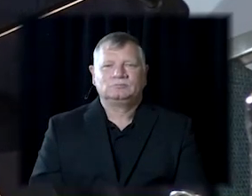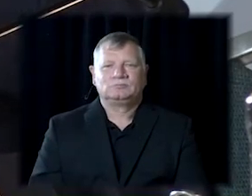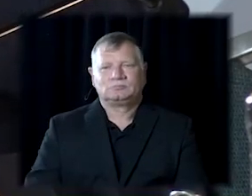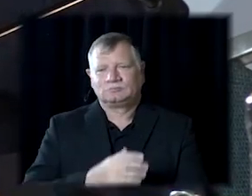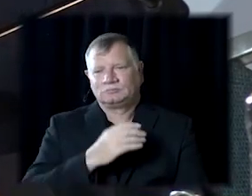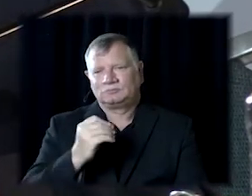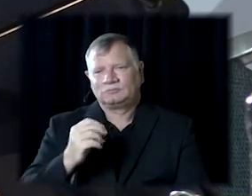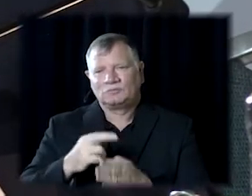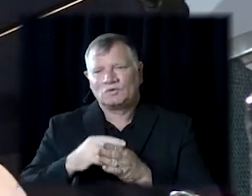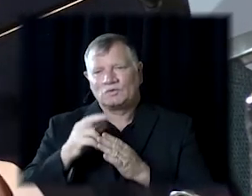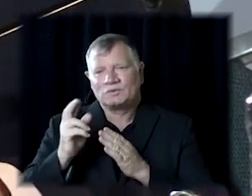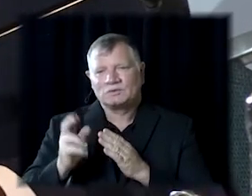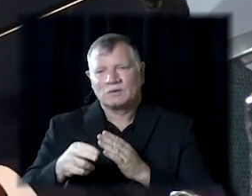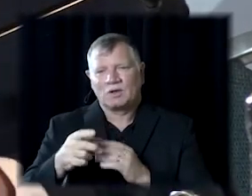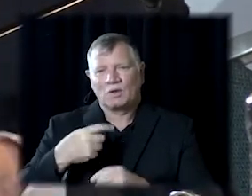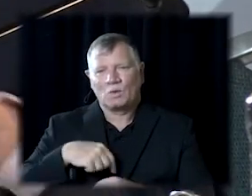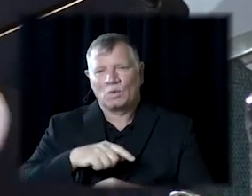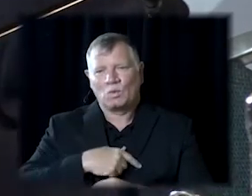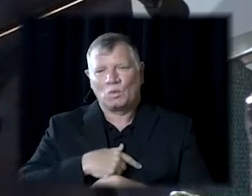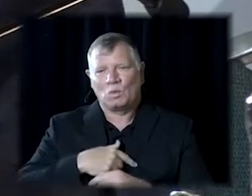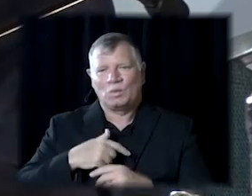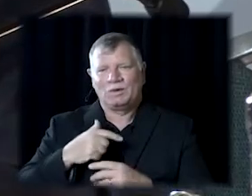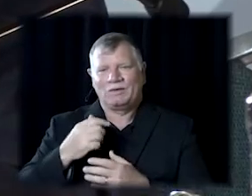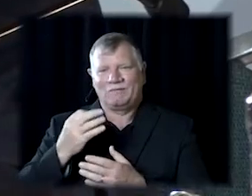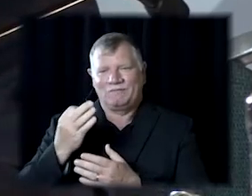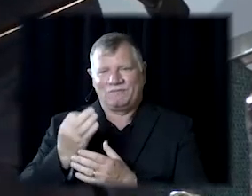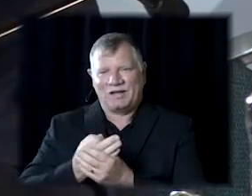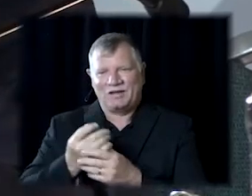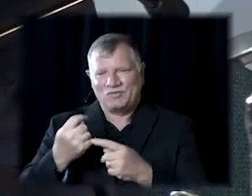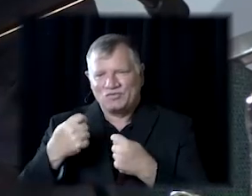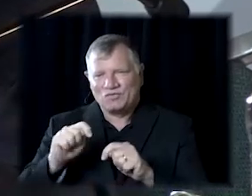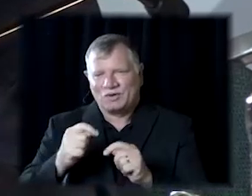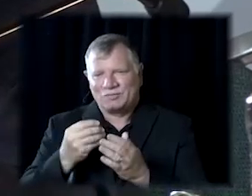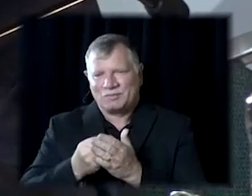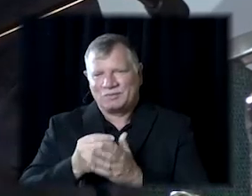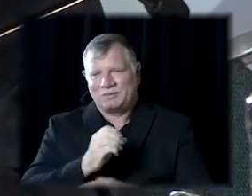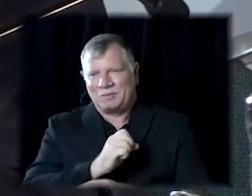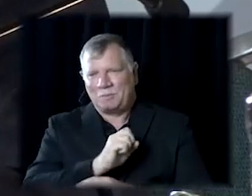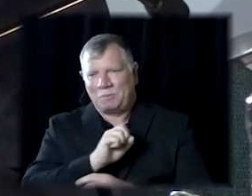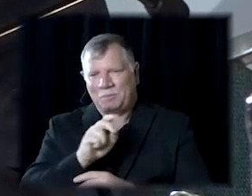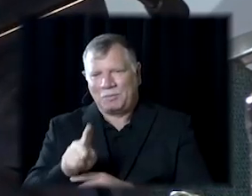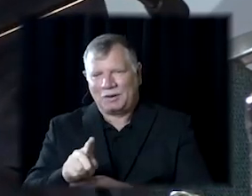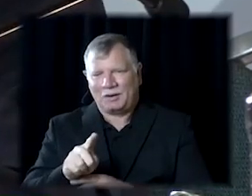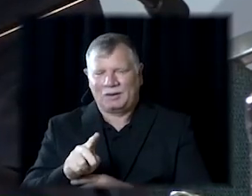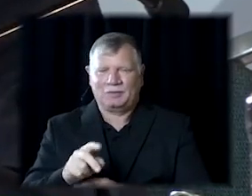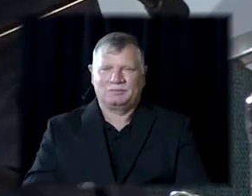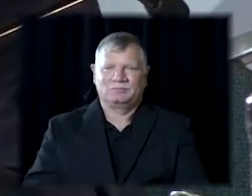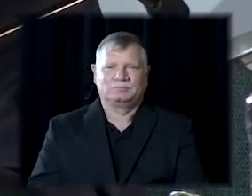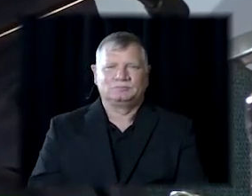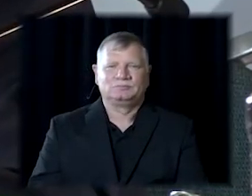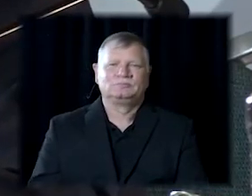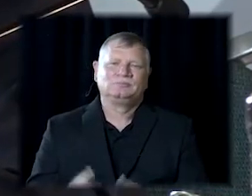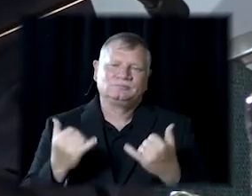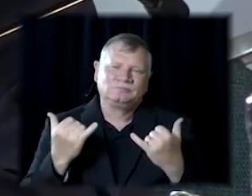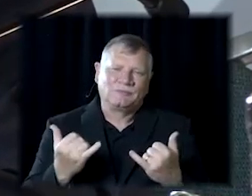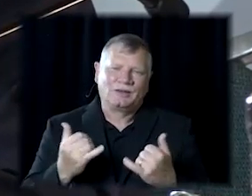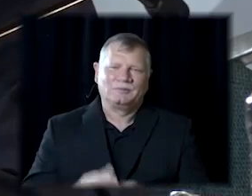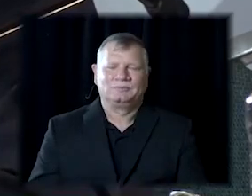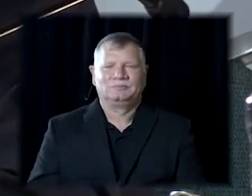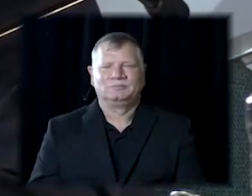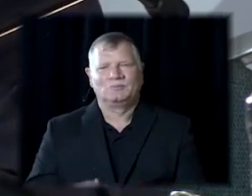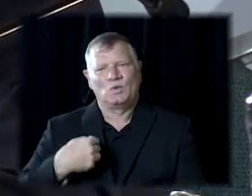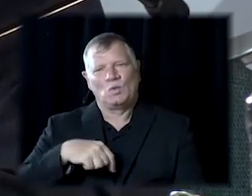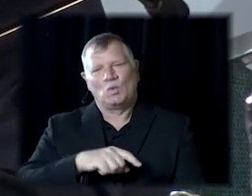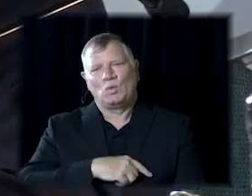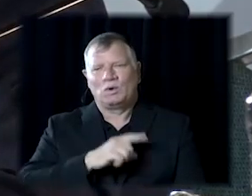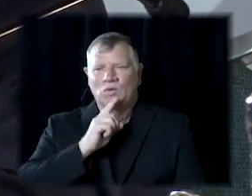And as a result of that, we filed these actions attempting to claw back the amount. Now, we are